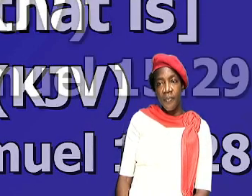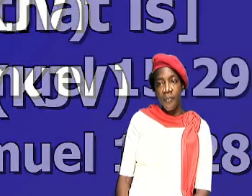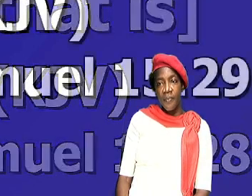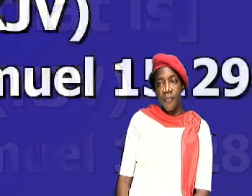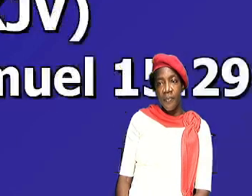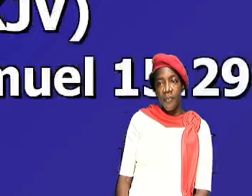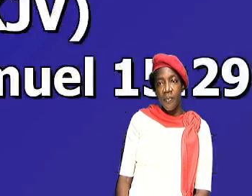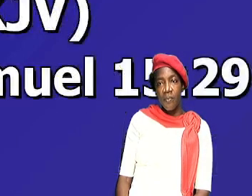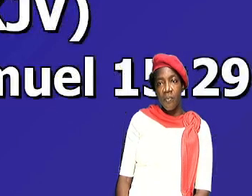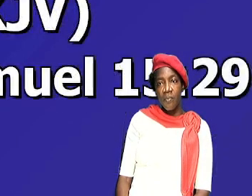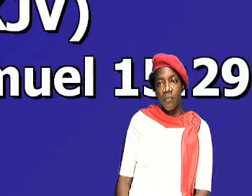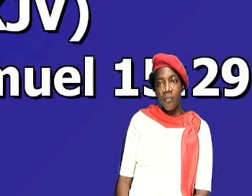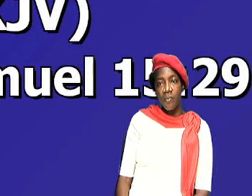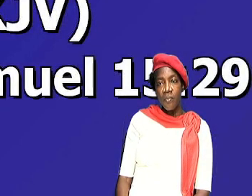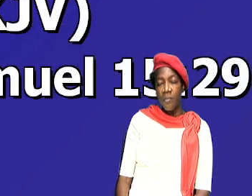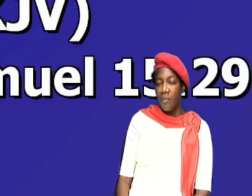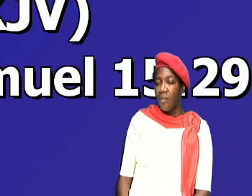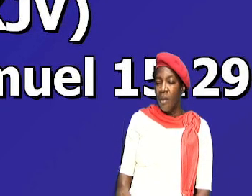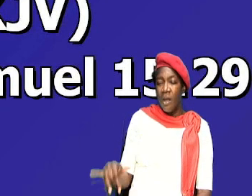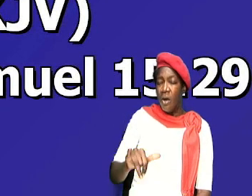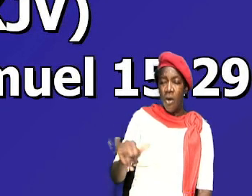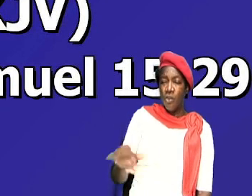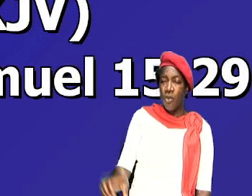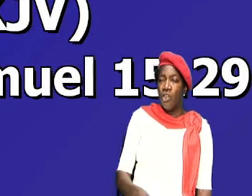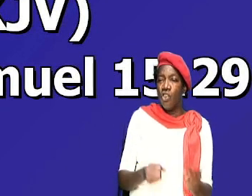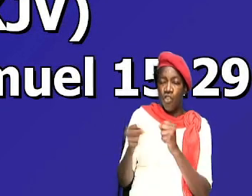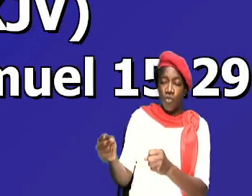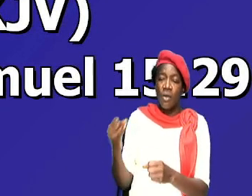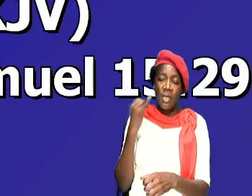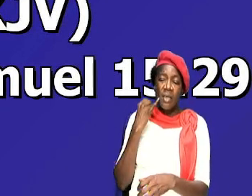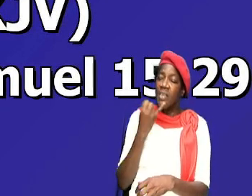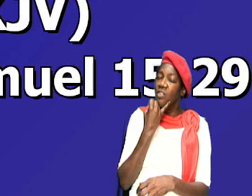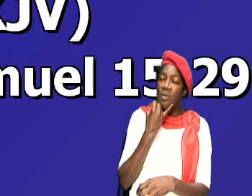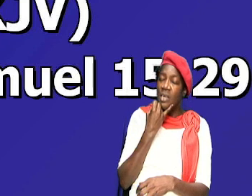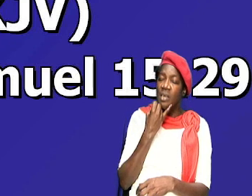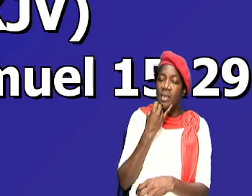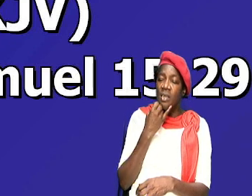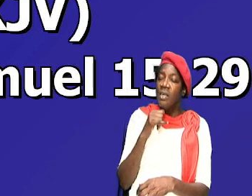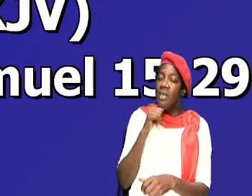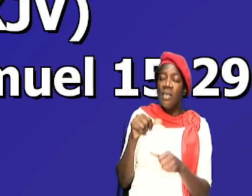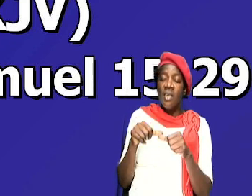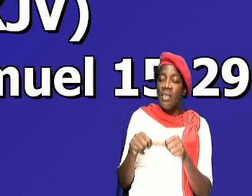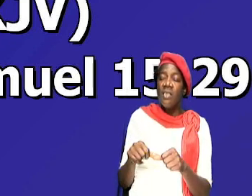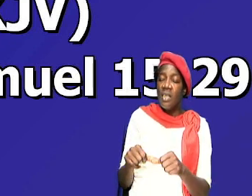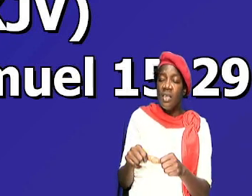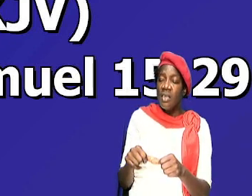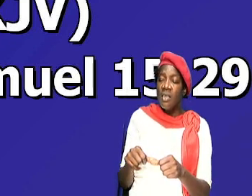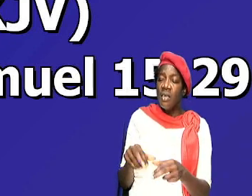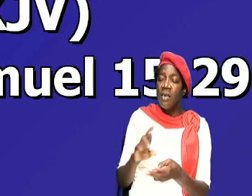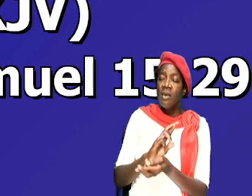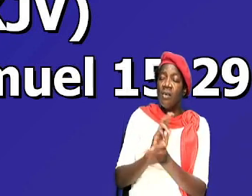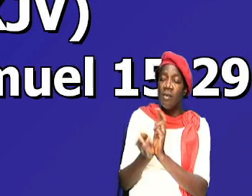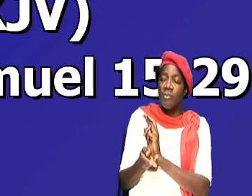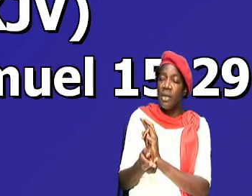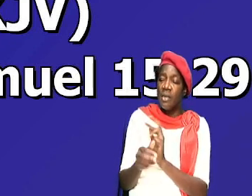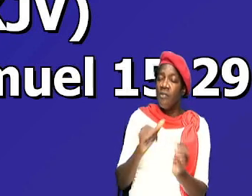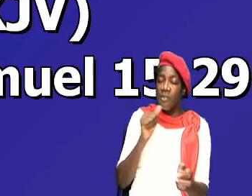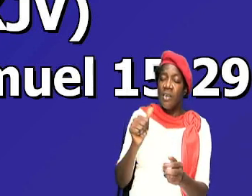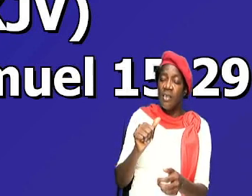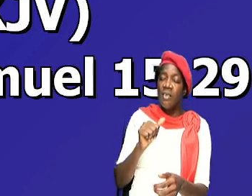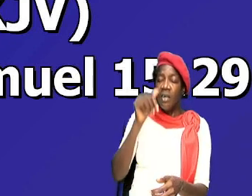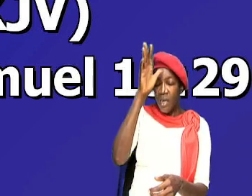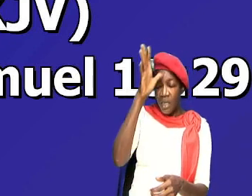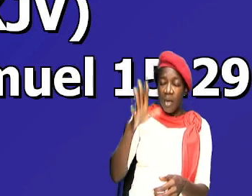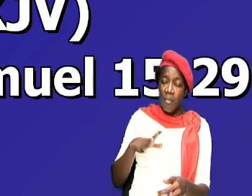And also, the strength of Israel will not lie, nor repent, for he is not a man that